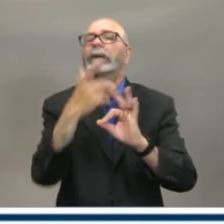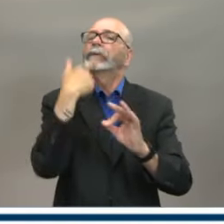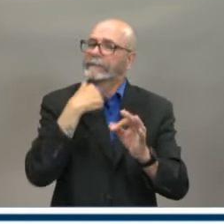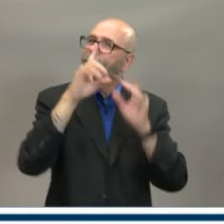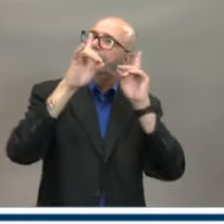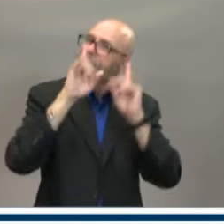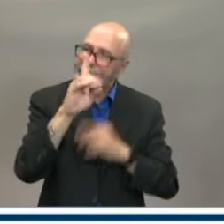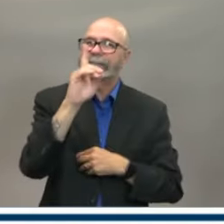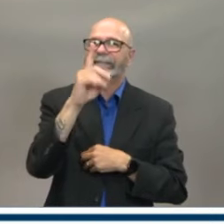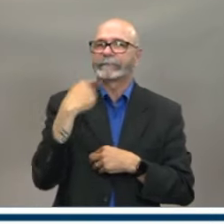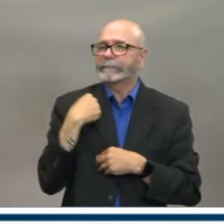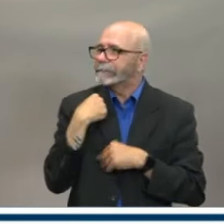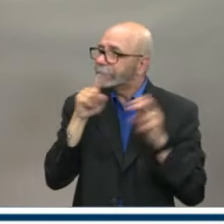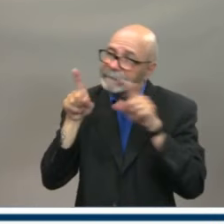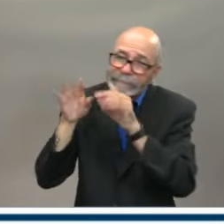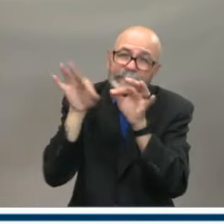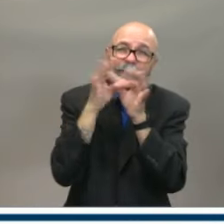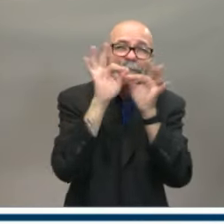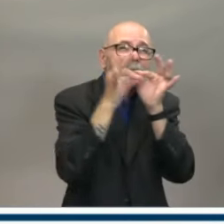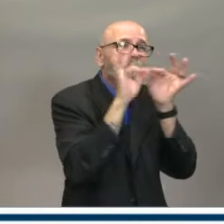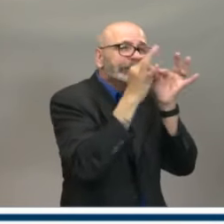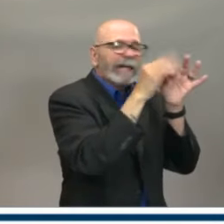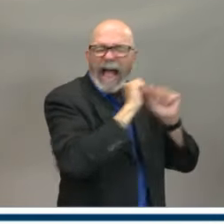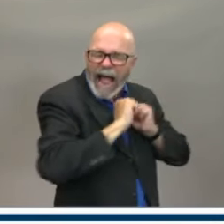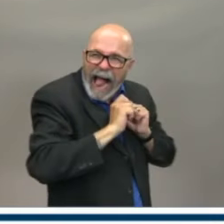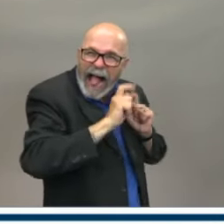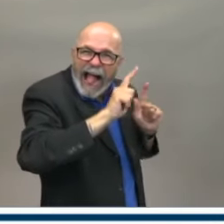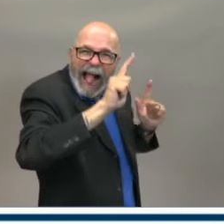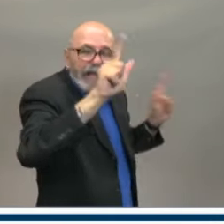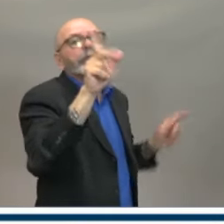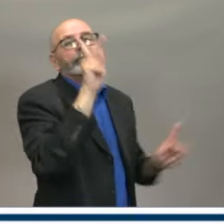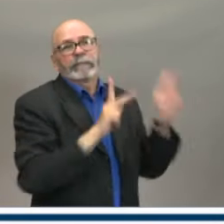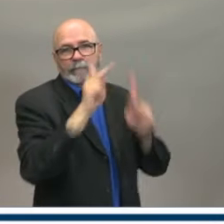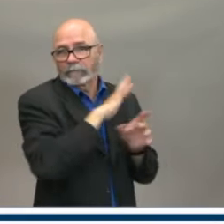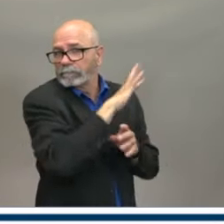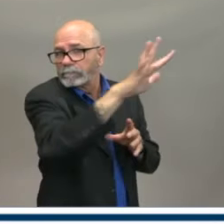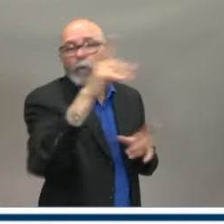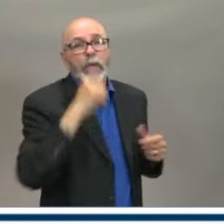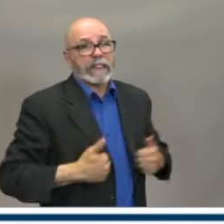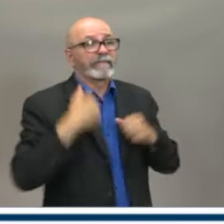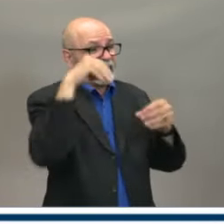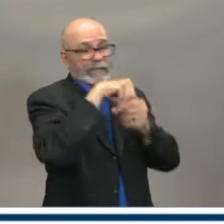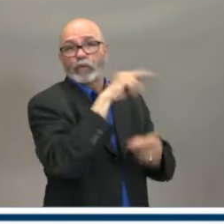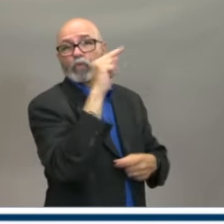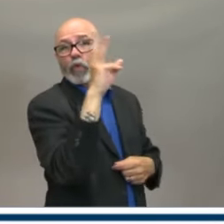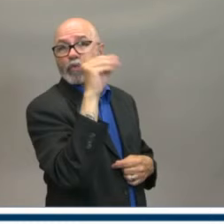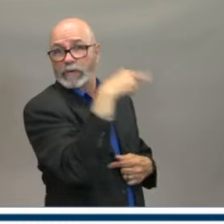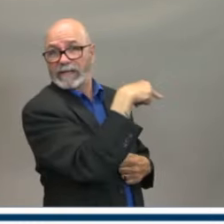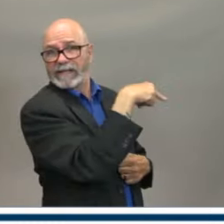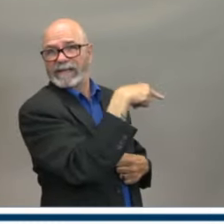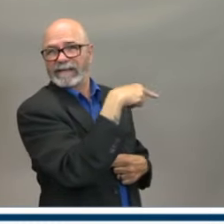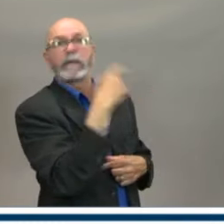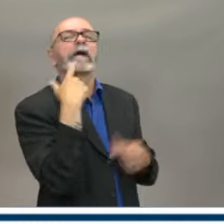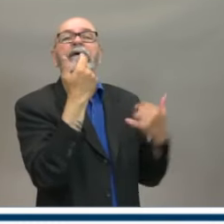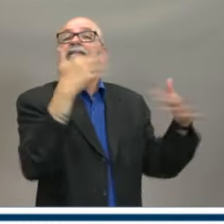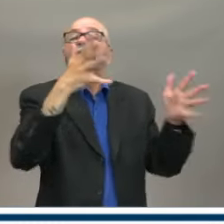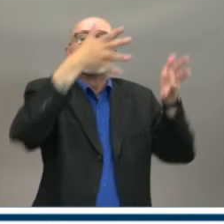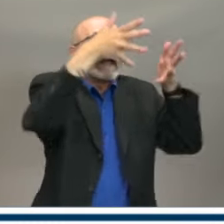completed the testing of all the residents, and for the last few days, we're still continuing to test some residents